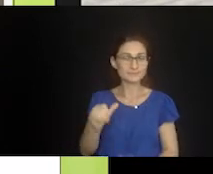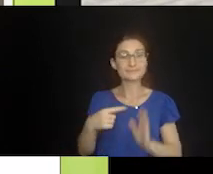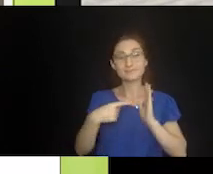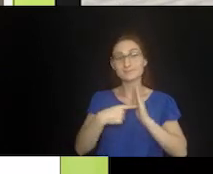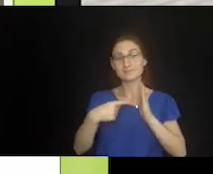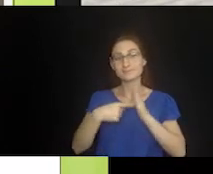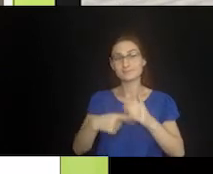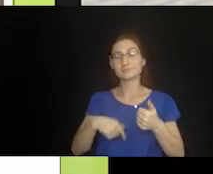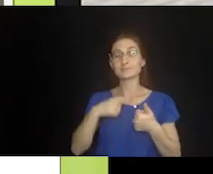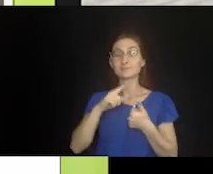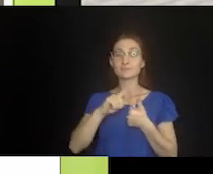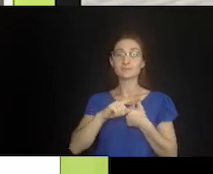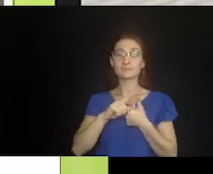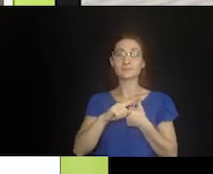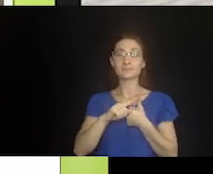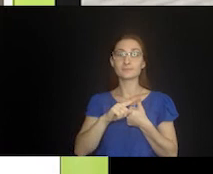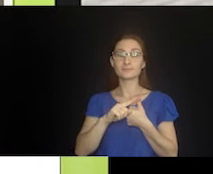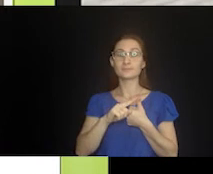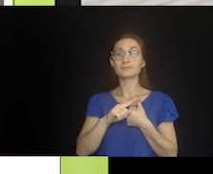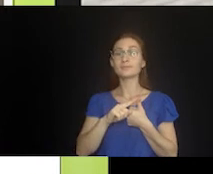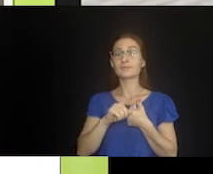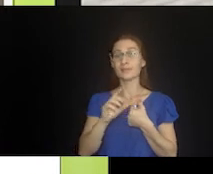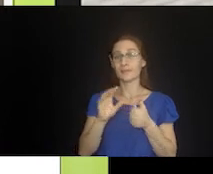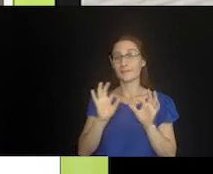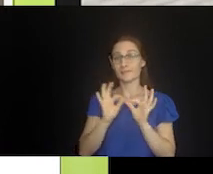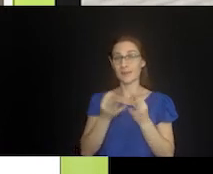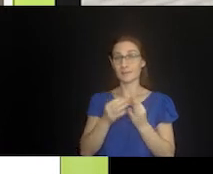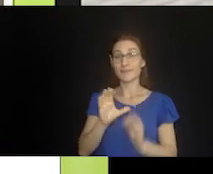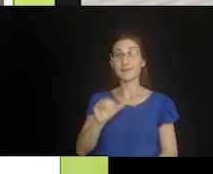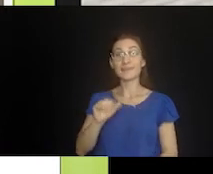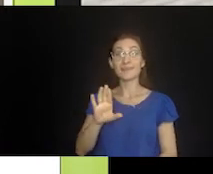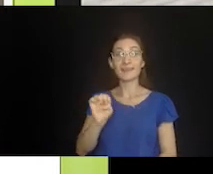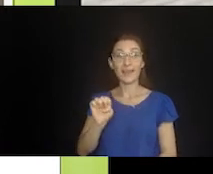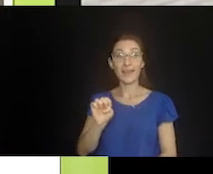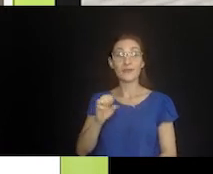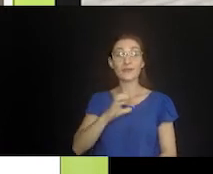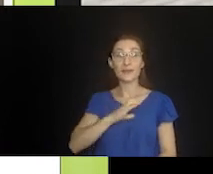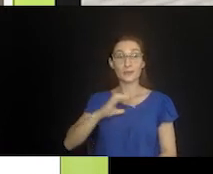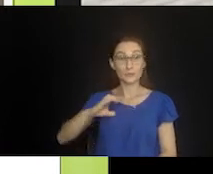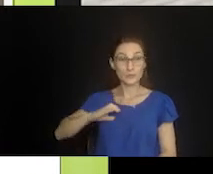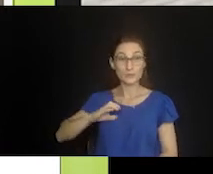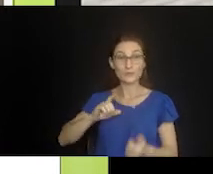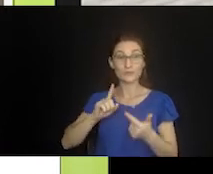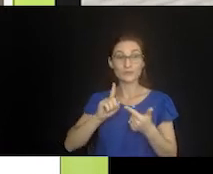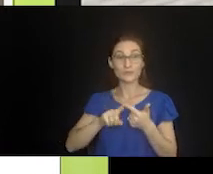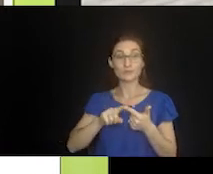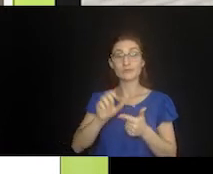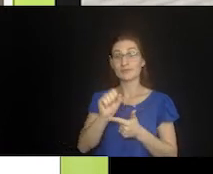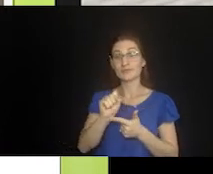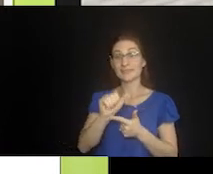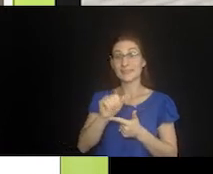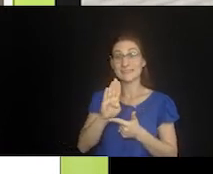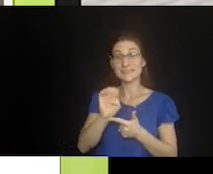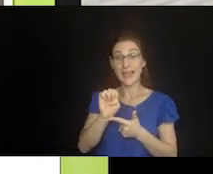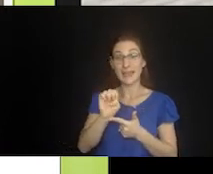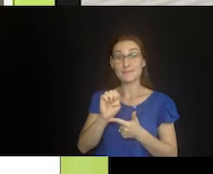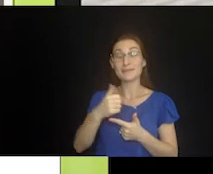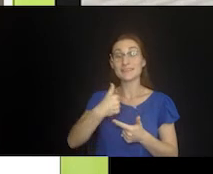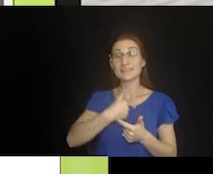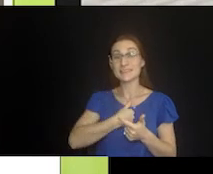get involved in other groups. Like we have some group members that are on the Family Care Council